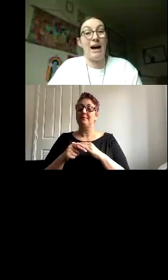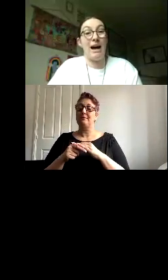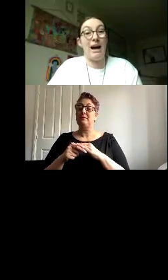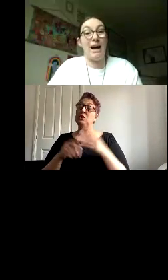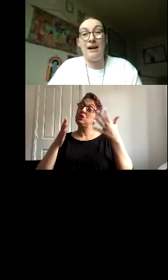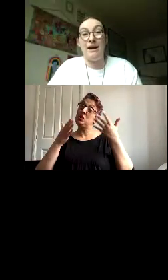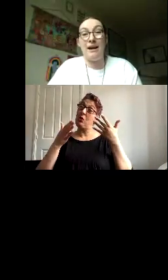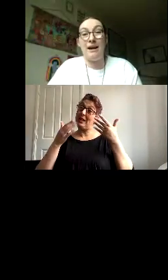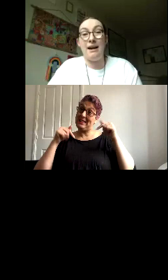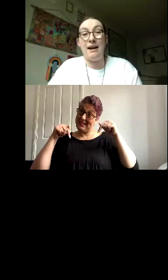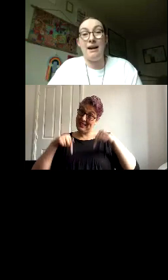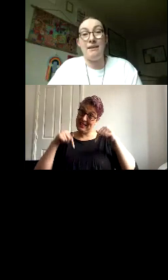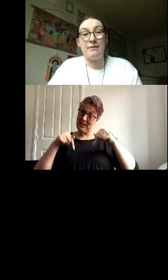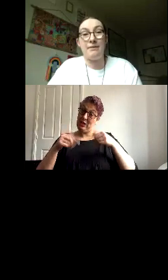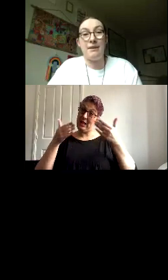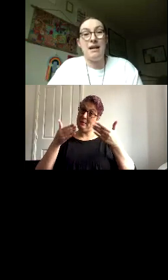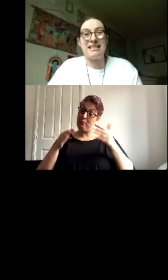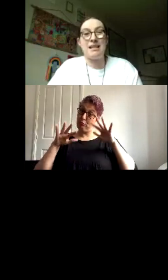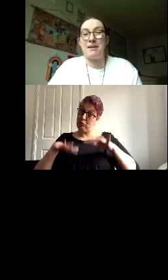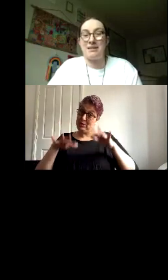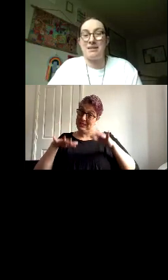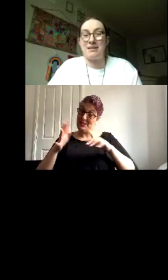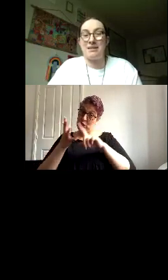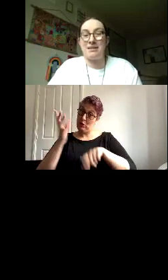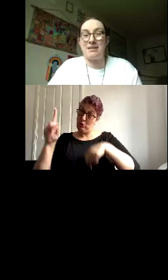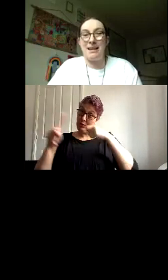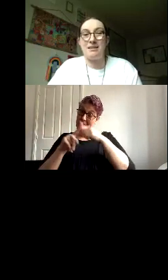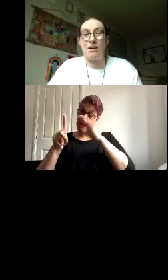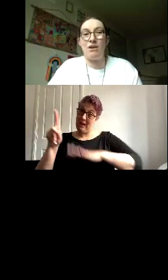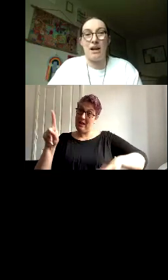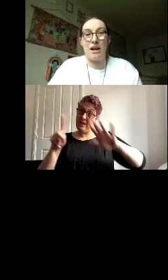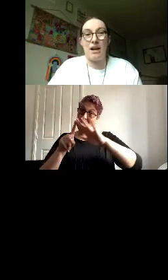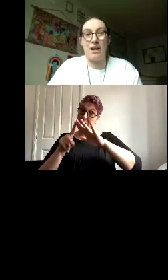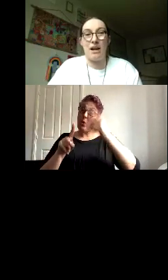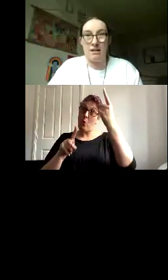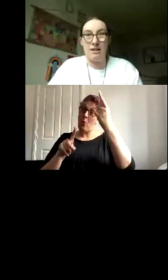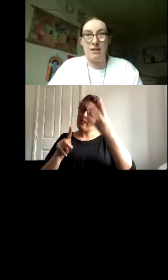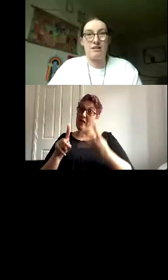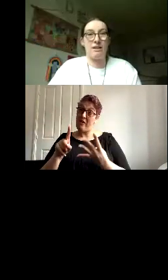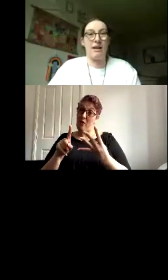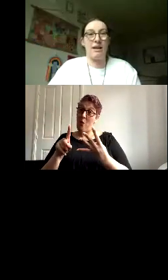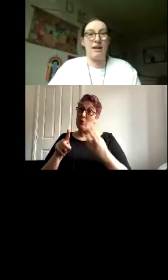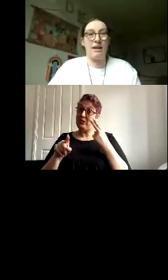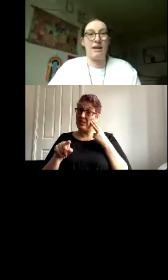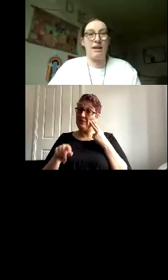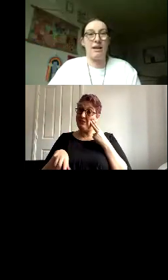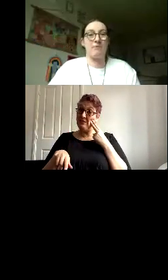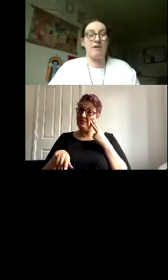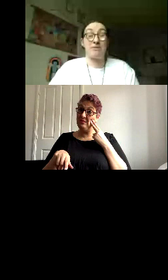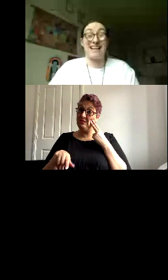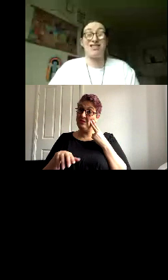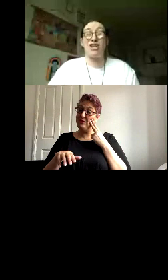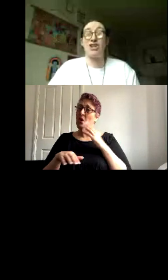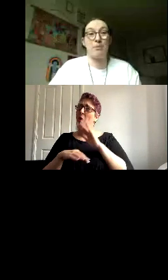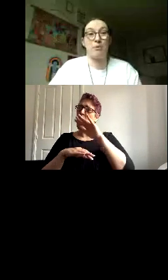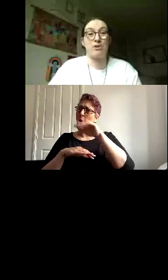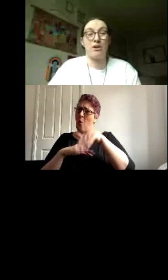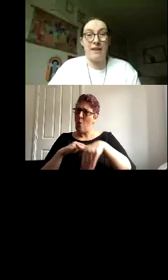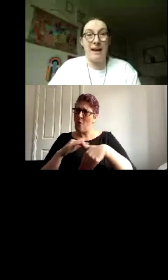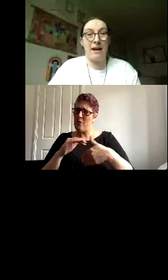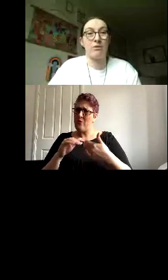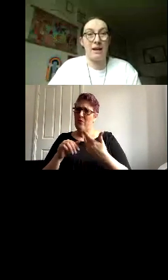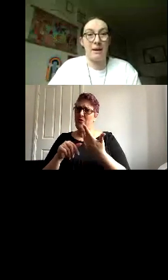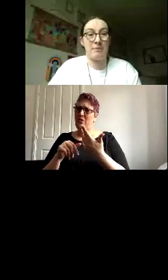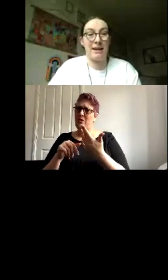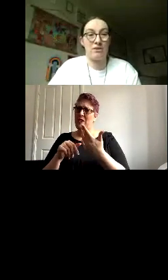deaf. That represents 80% of these. Represents a huge, huge proportion